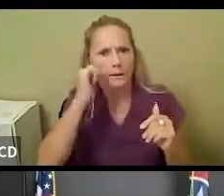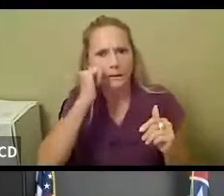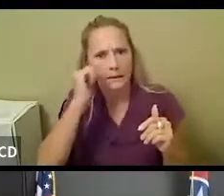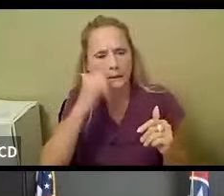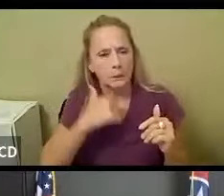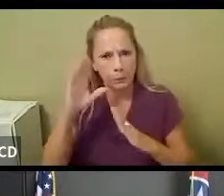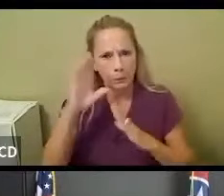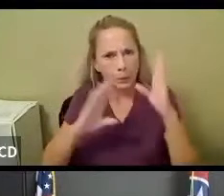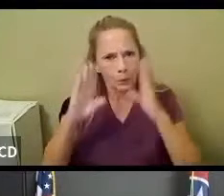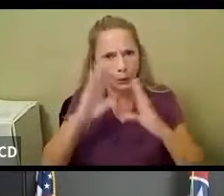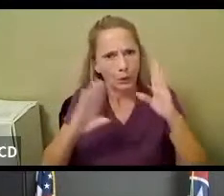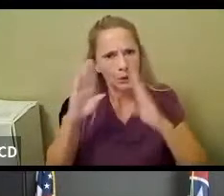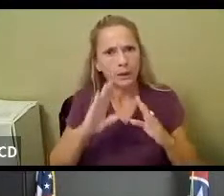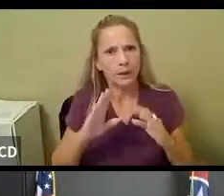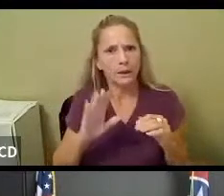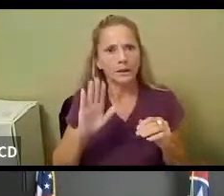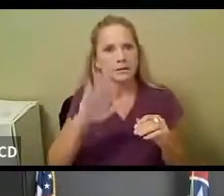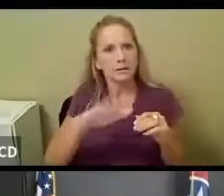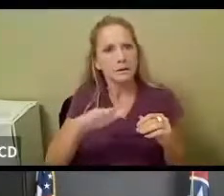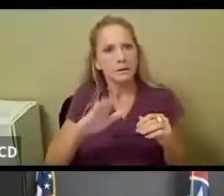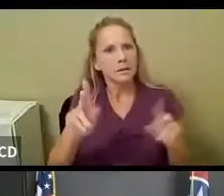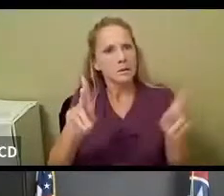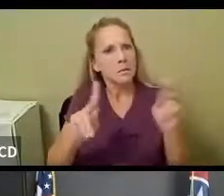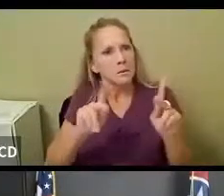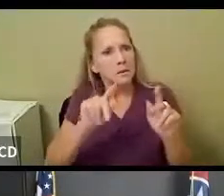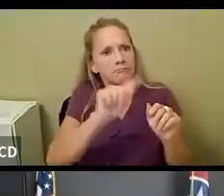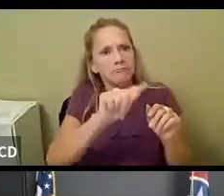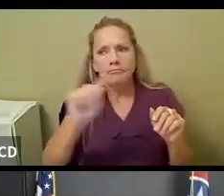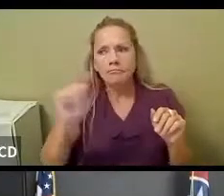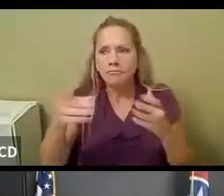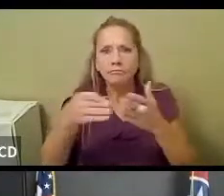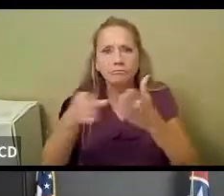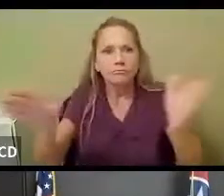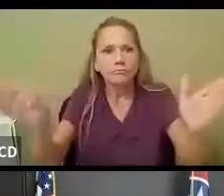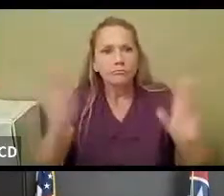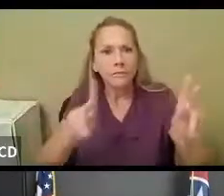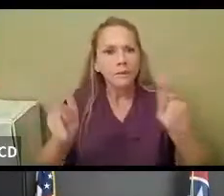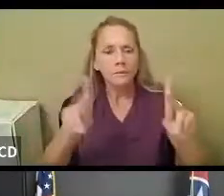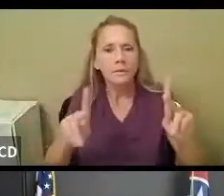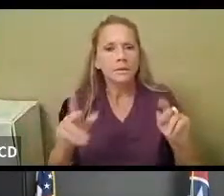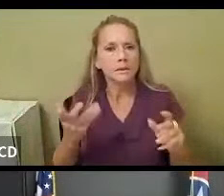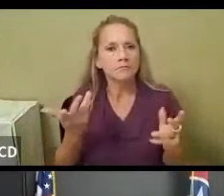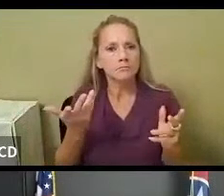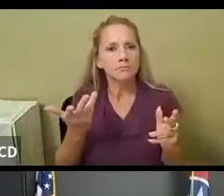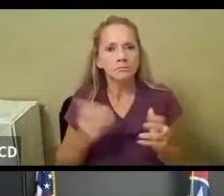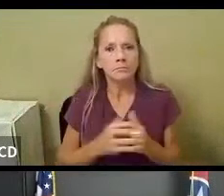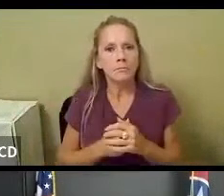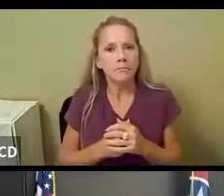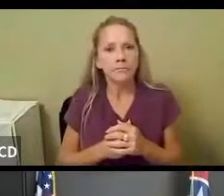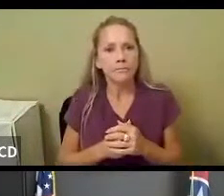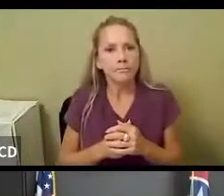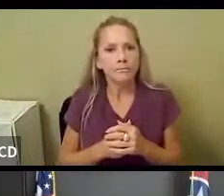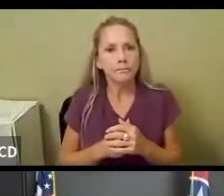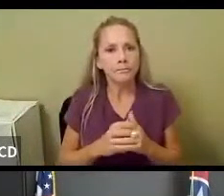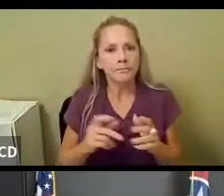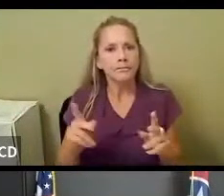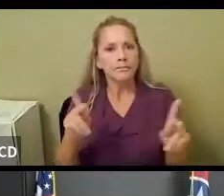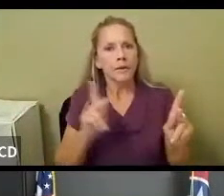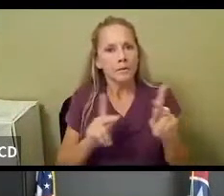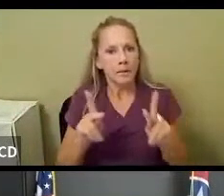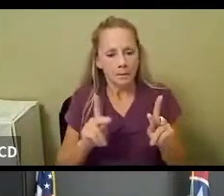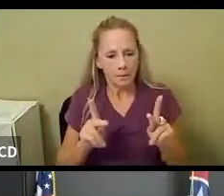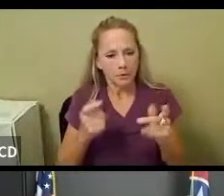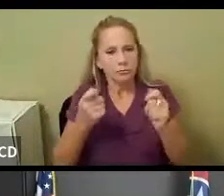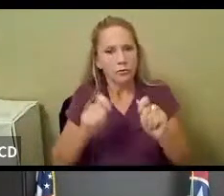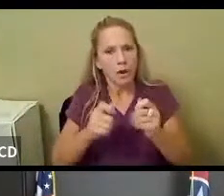And, I just want the public to know that we are really people of good faith in trying to